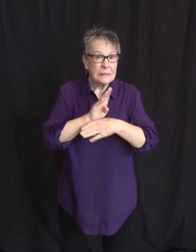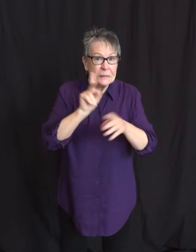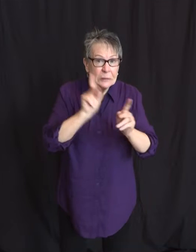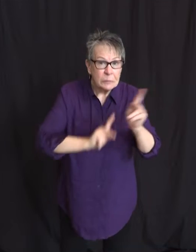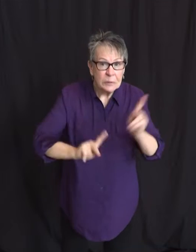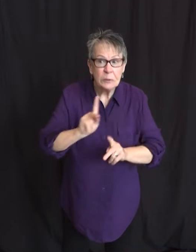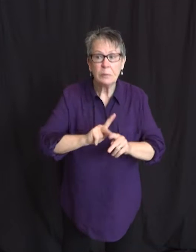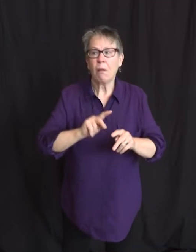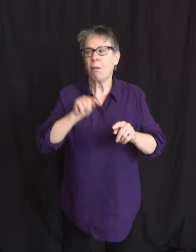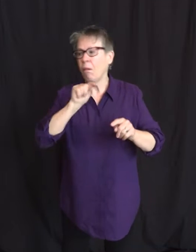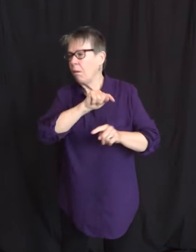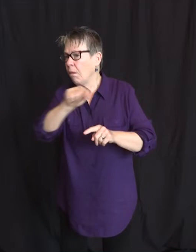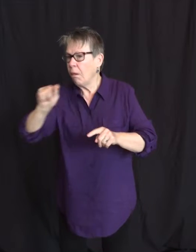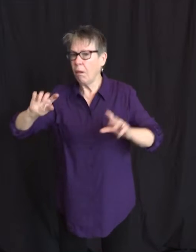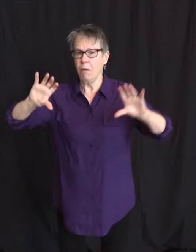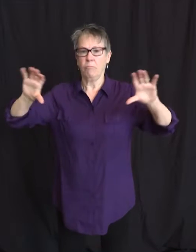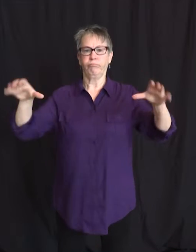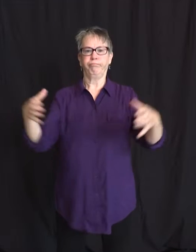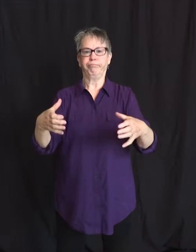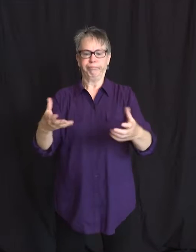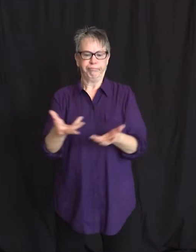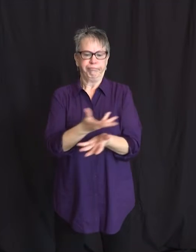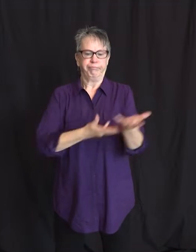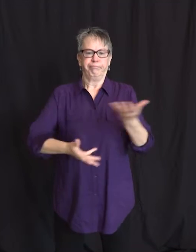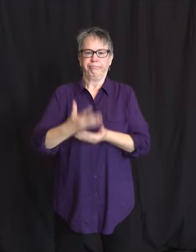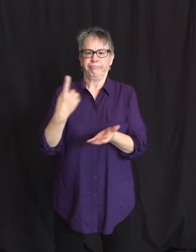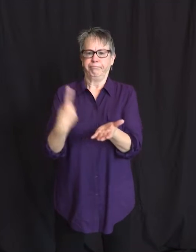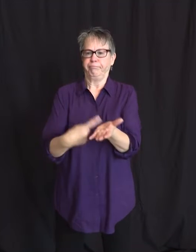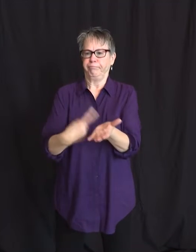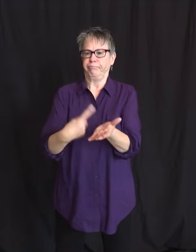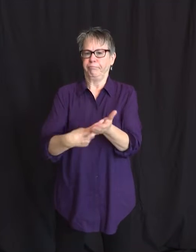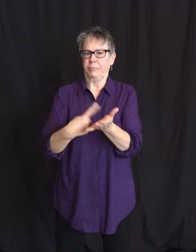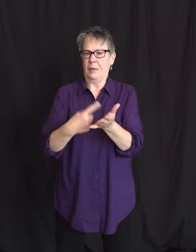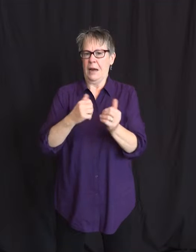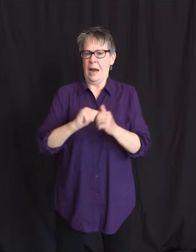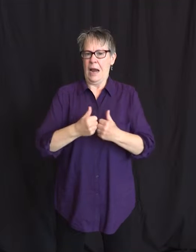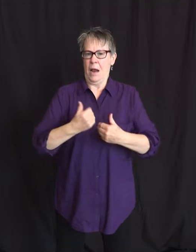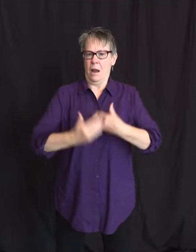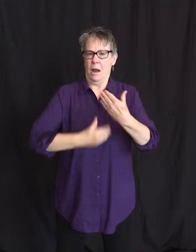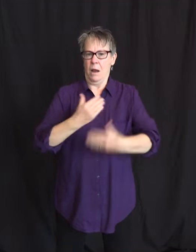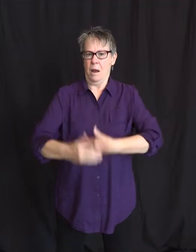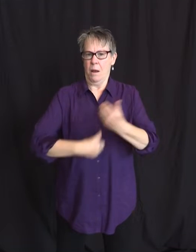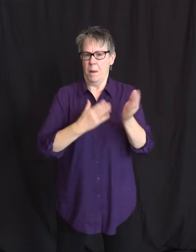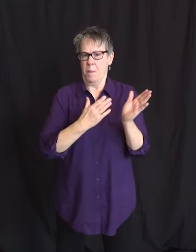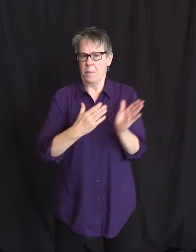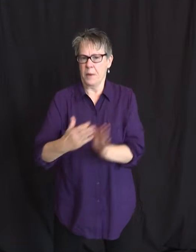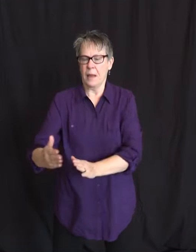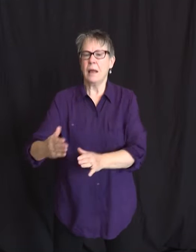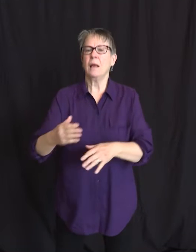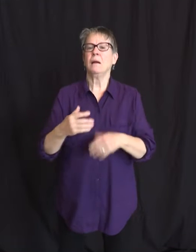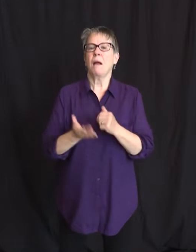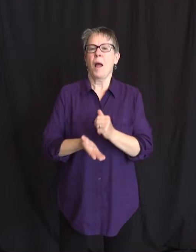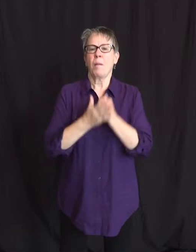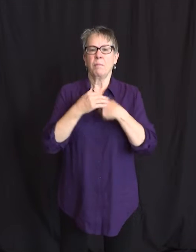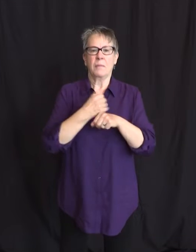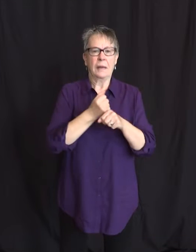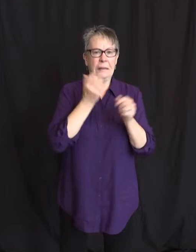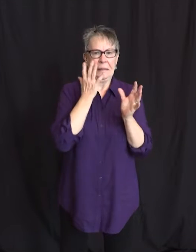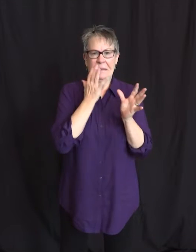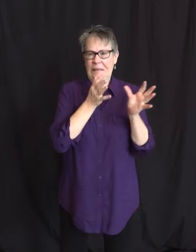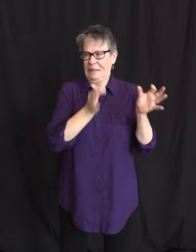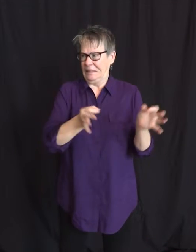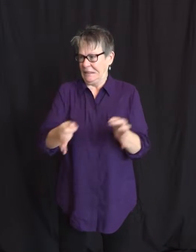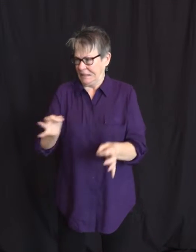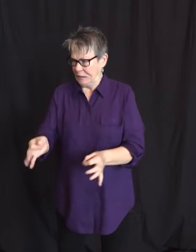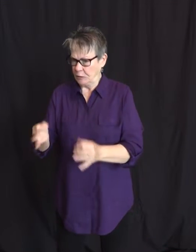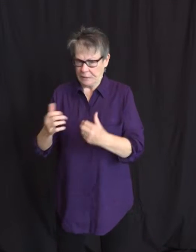equitable decisions that work for every community in our state. And I will ask them to help us and our businesses leverage any and